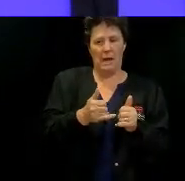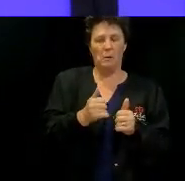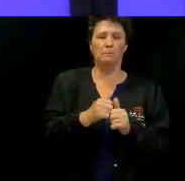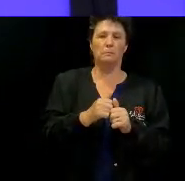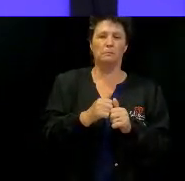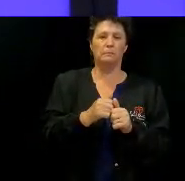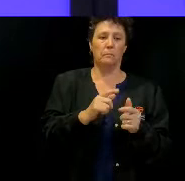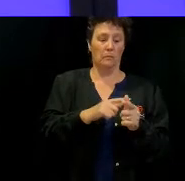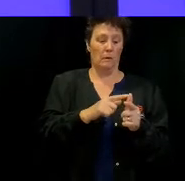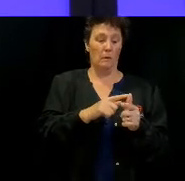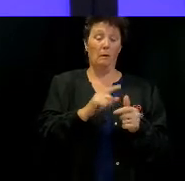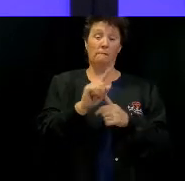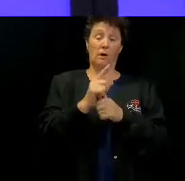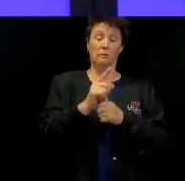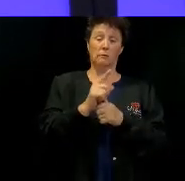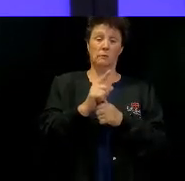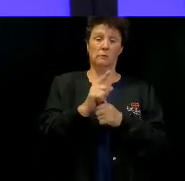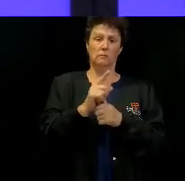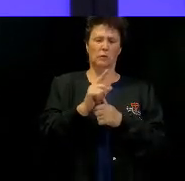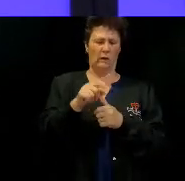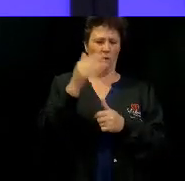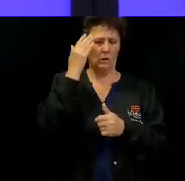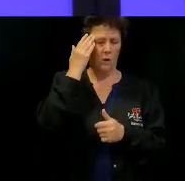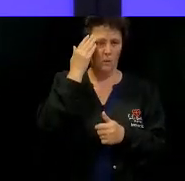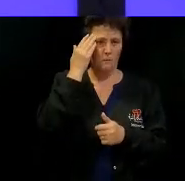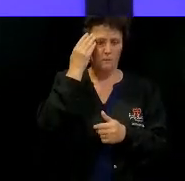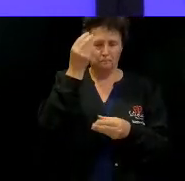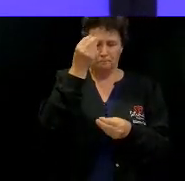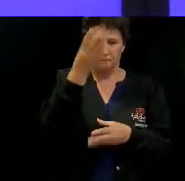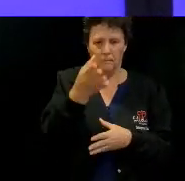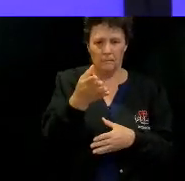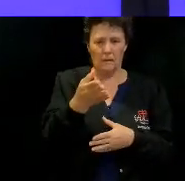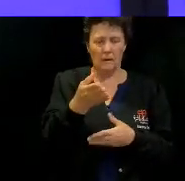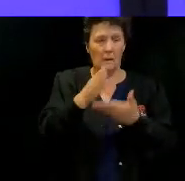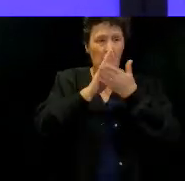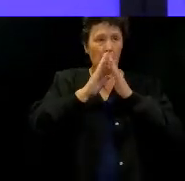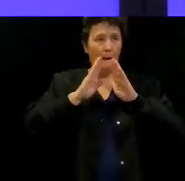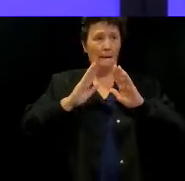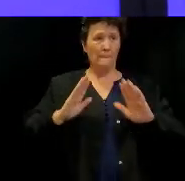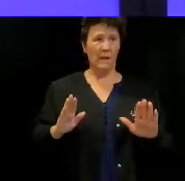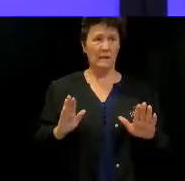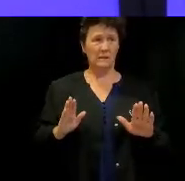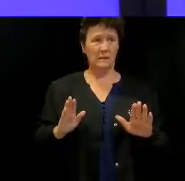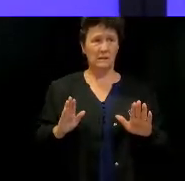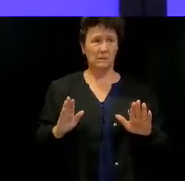Number one, you got to know this. You got to know our peace is a target.